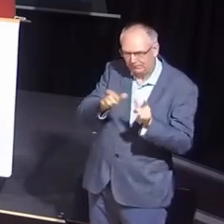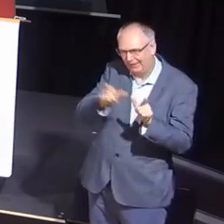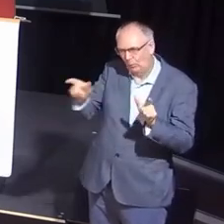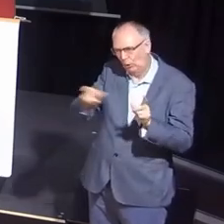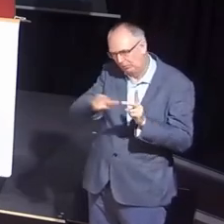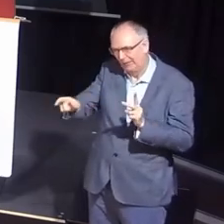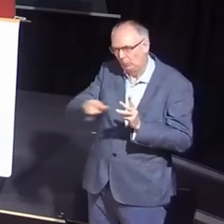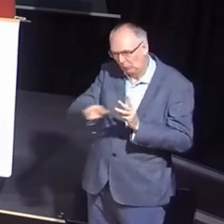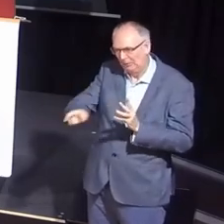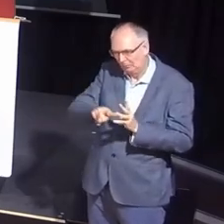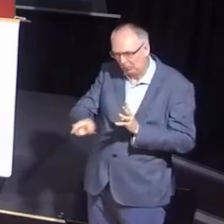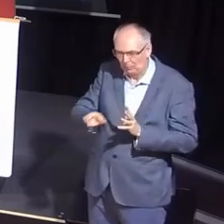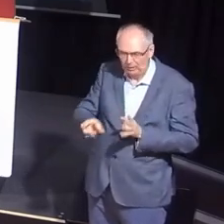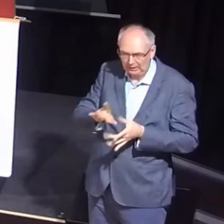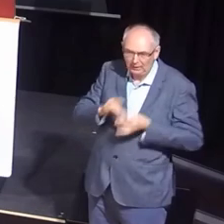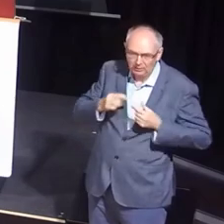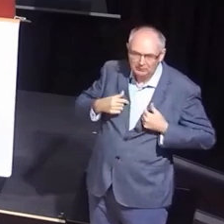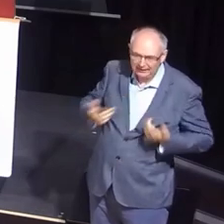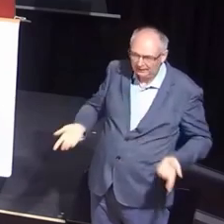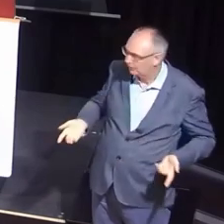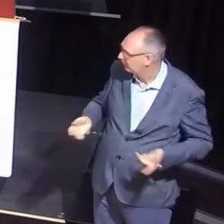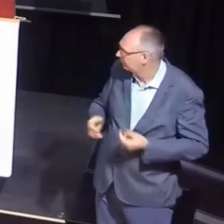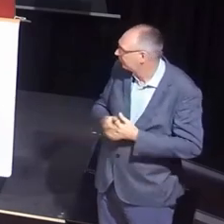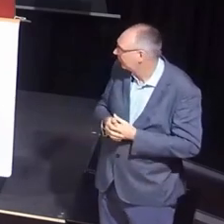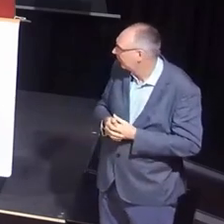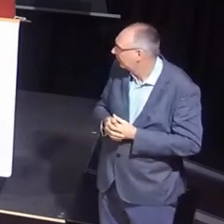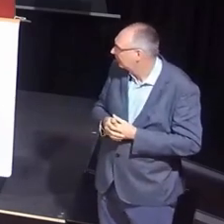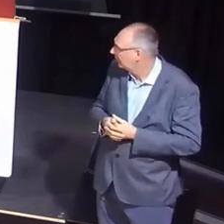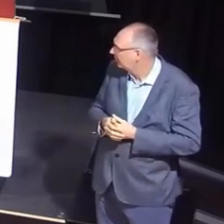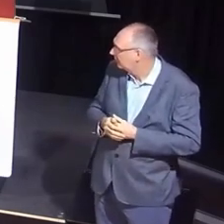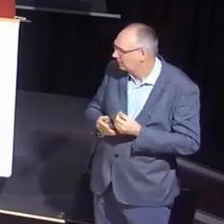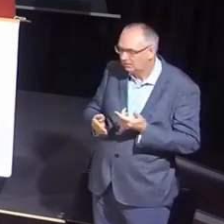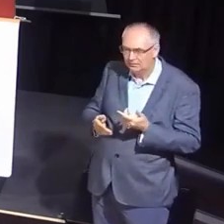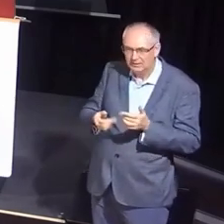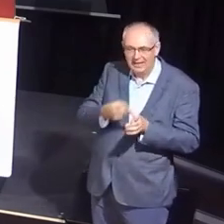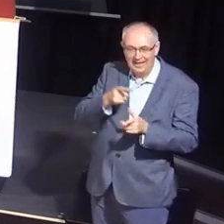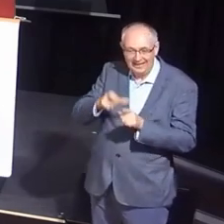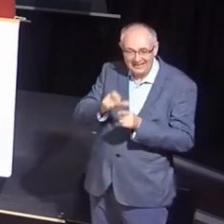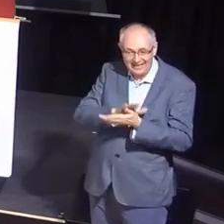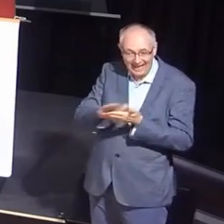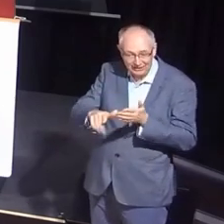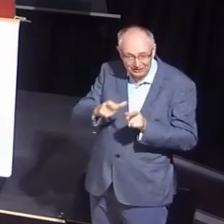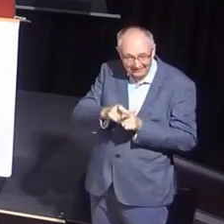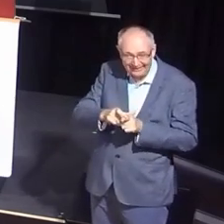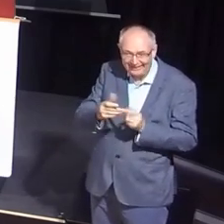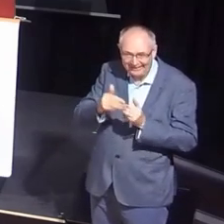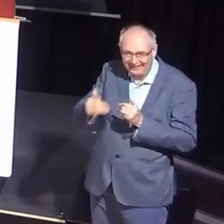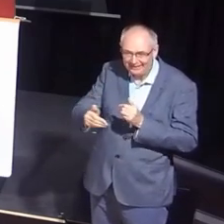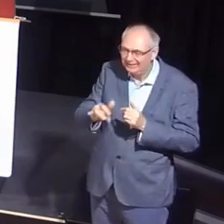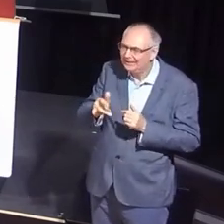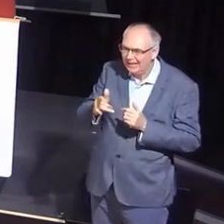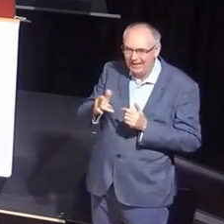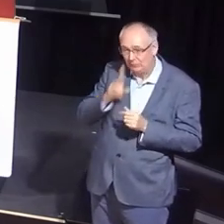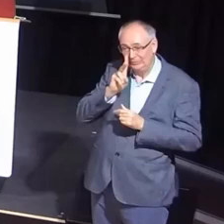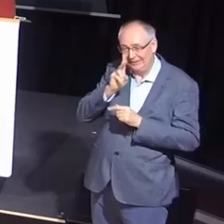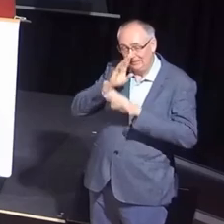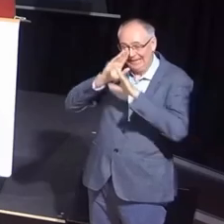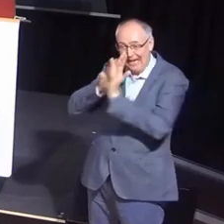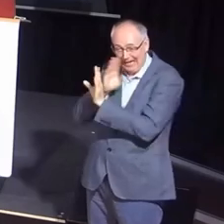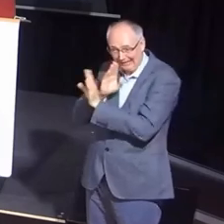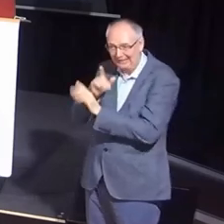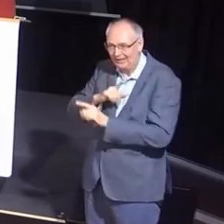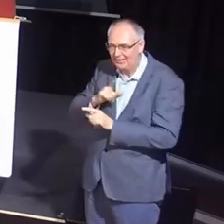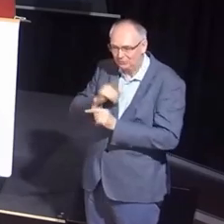go along with who I am. Definitely ADHD forward, so if you see me hiding somewhere, you know, that's how it